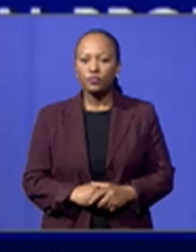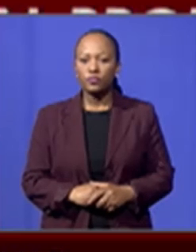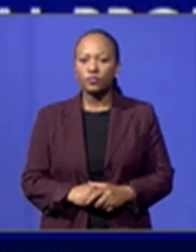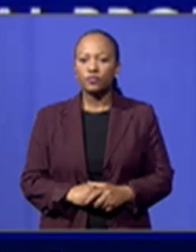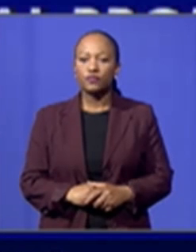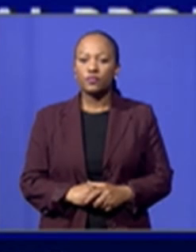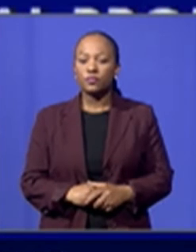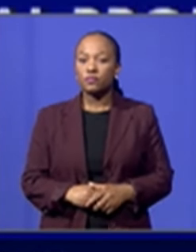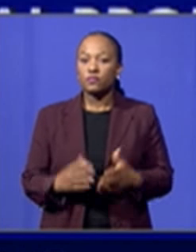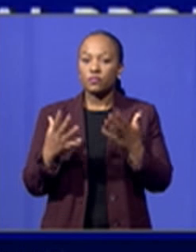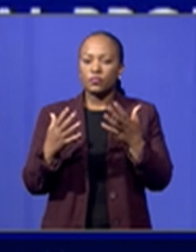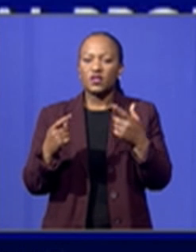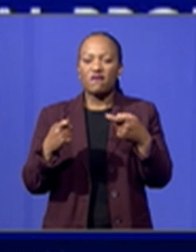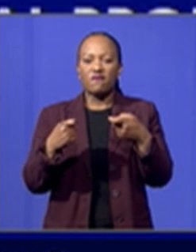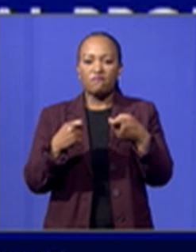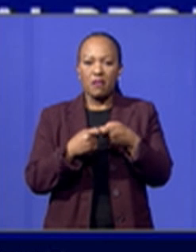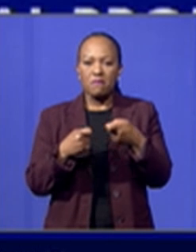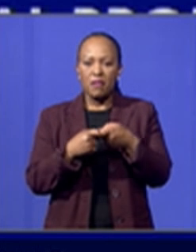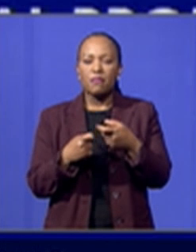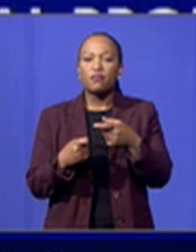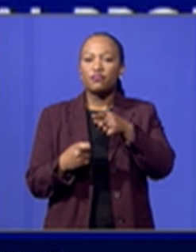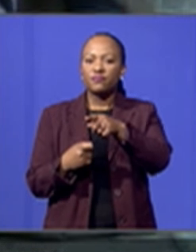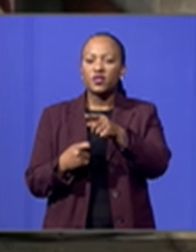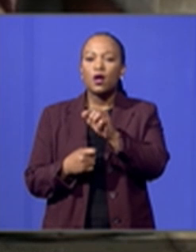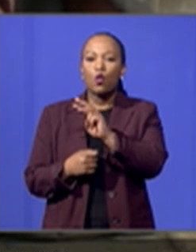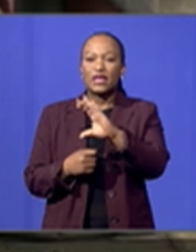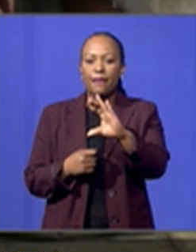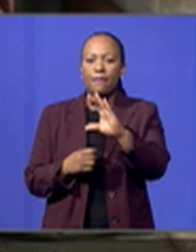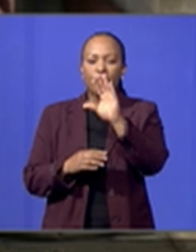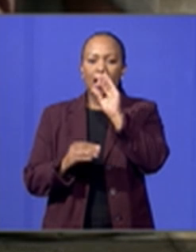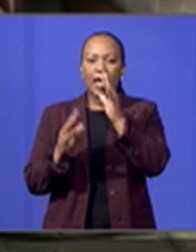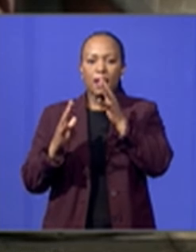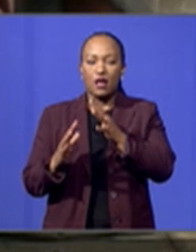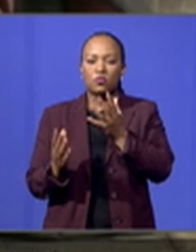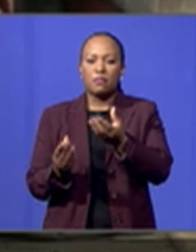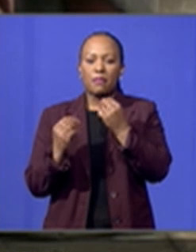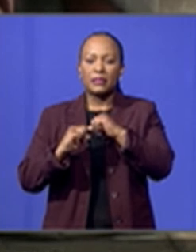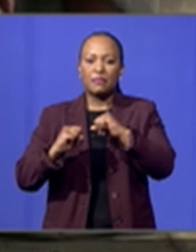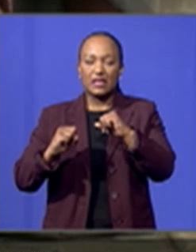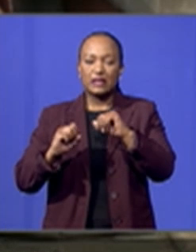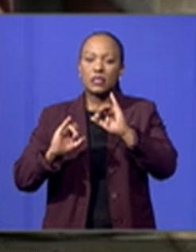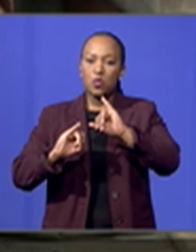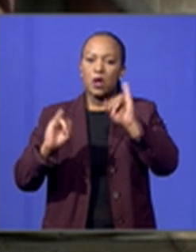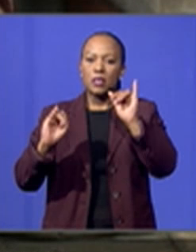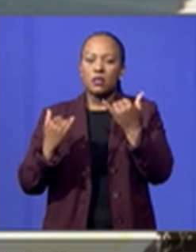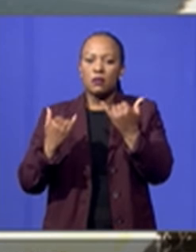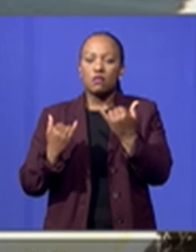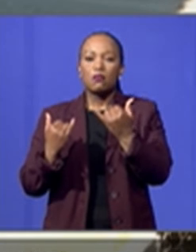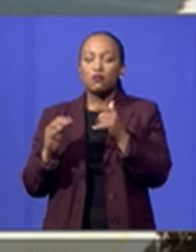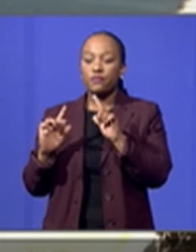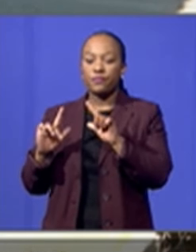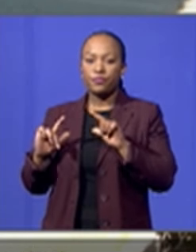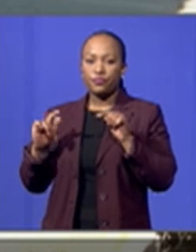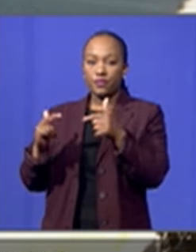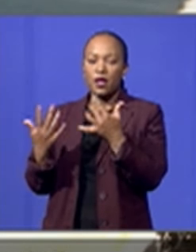Ntwa e ka ga go amogelwa ga barutwana kwa dikolong tsa Western Cape e ile magoletsa jaaka komiti ya palamente e ka